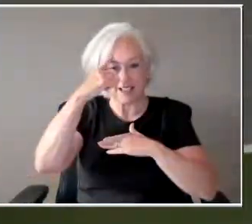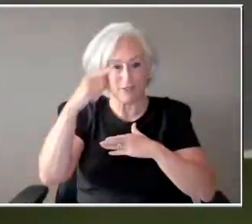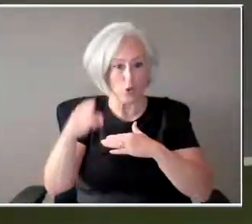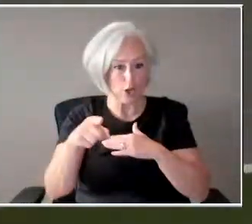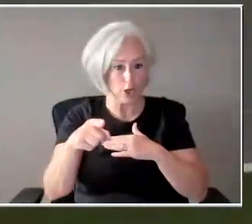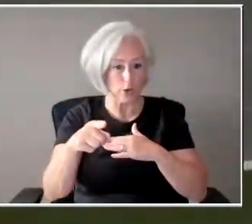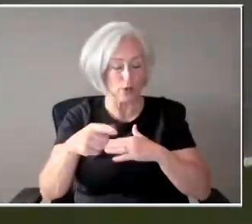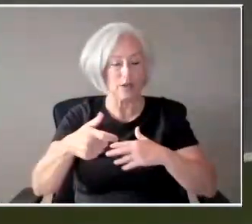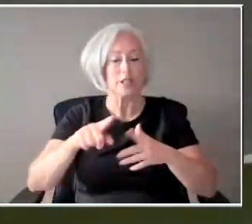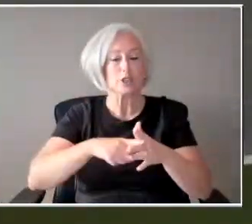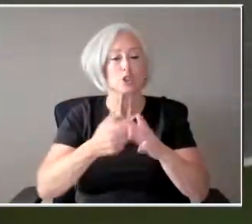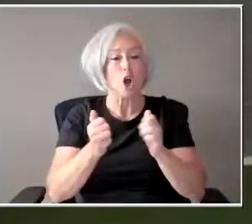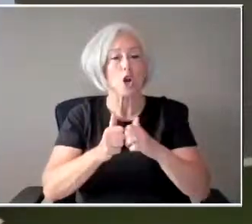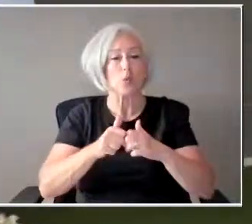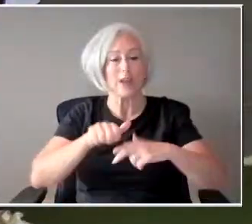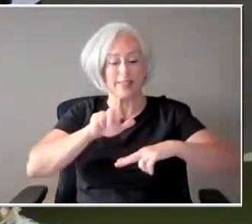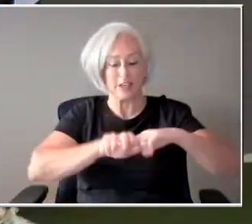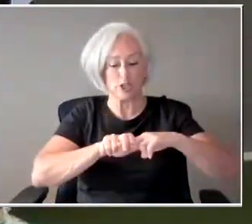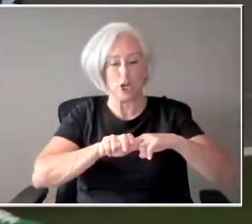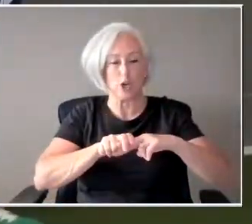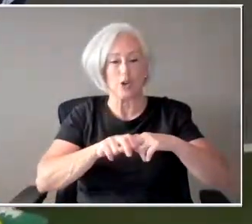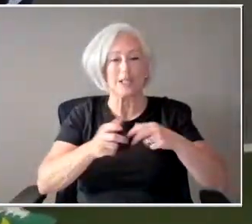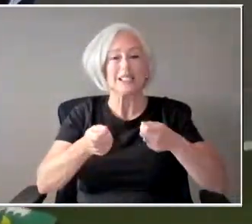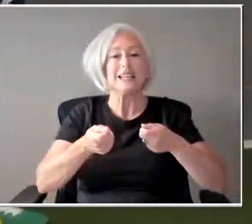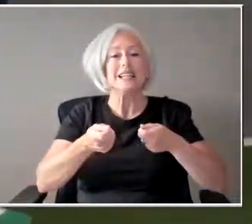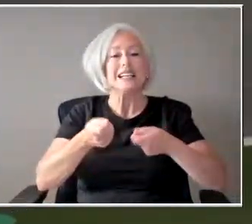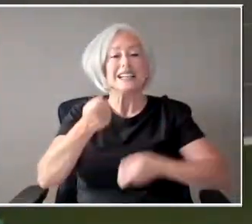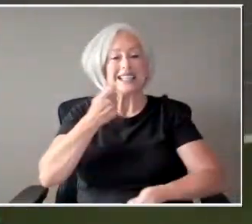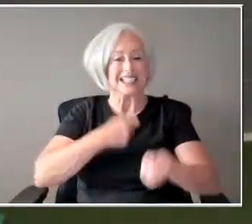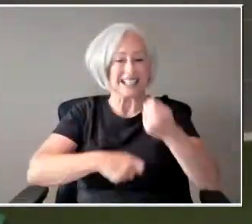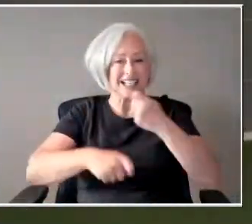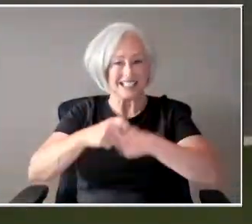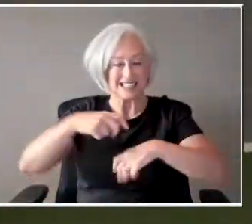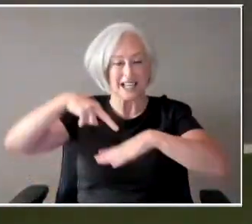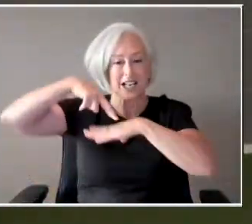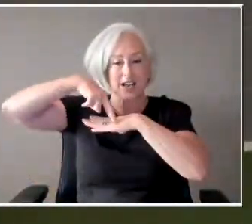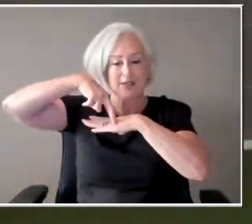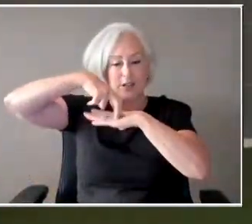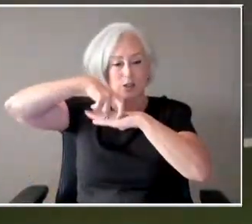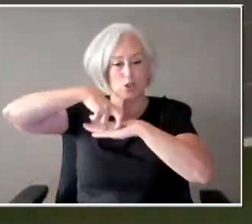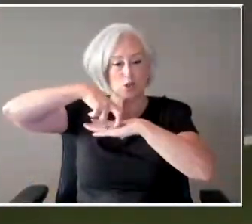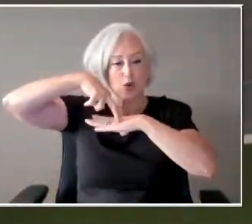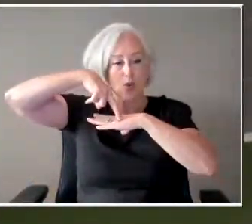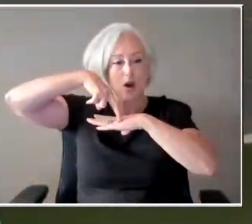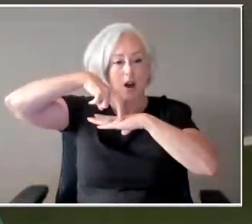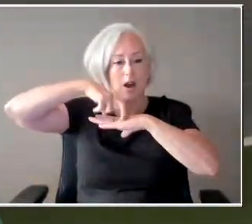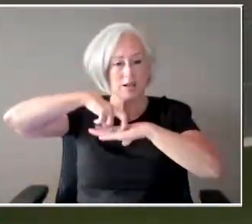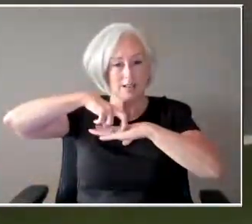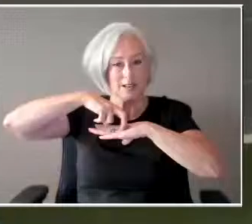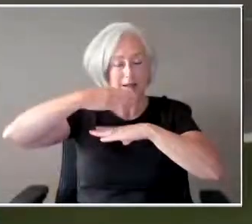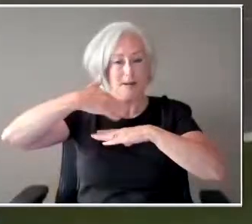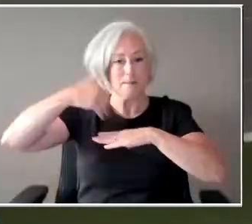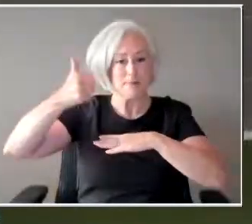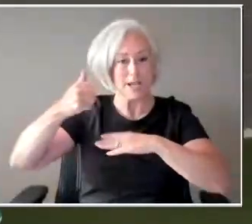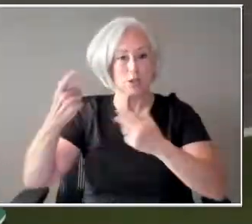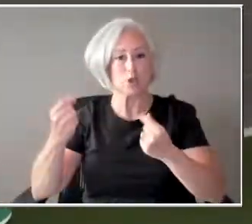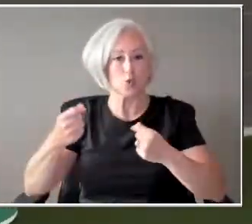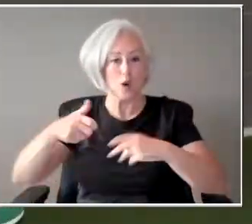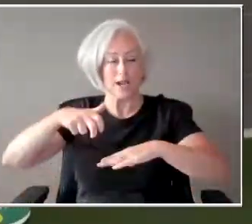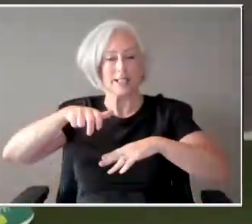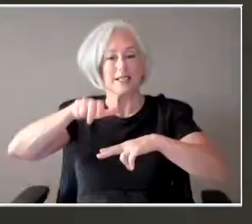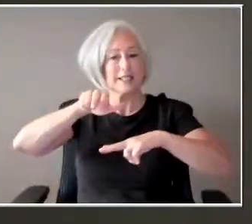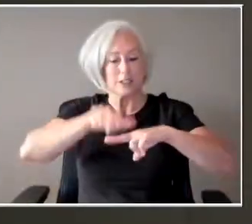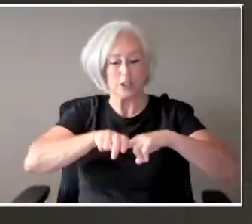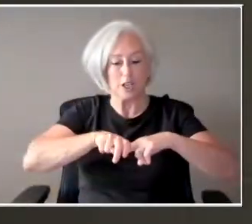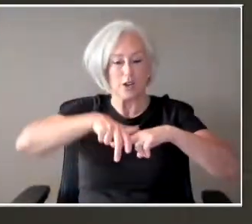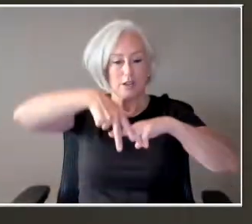So instead of a squat movement when you're just getting started, sometimes the easiest things to do is a sit to stand. So you can do that from your couch, you can do that from a kitchen chair, you can do that